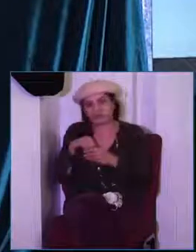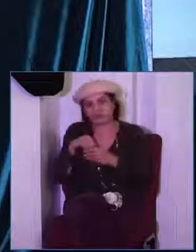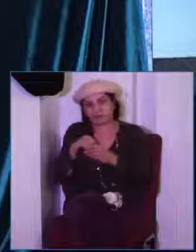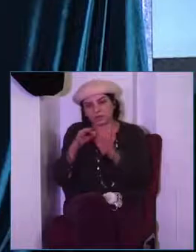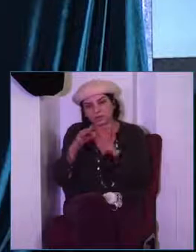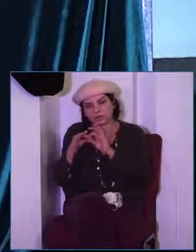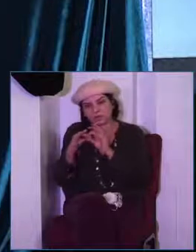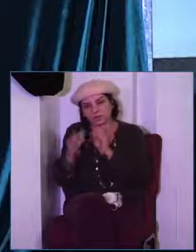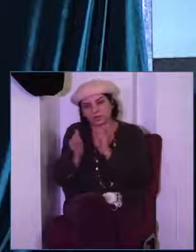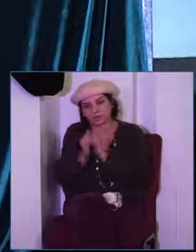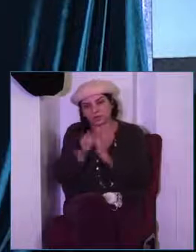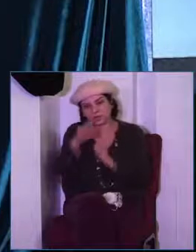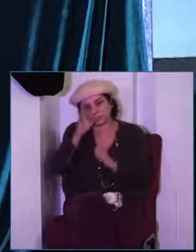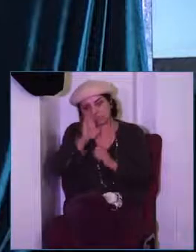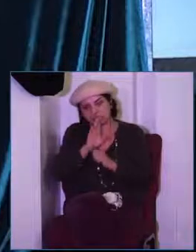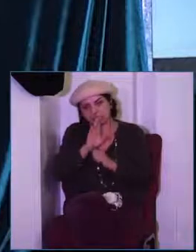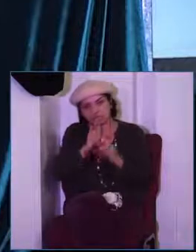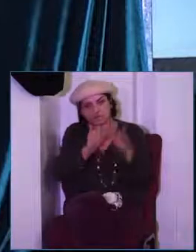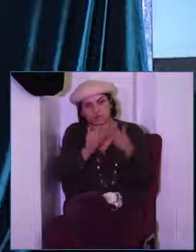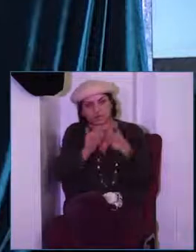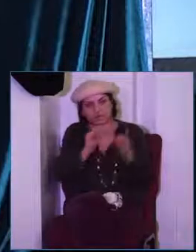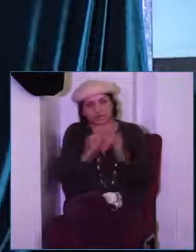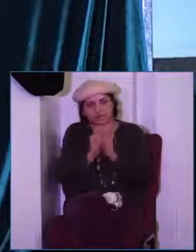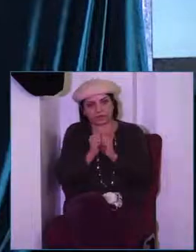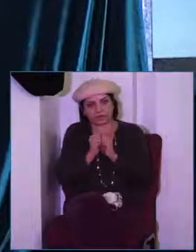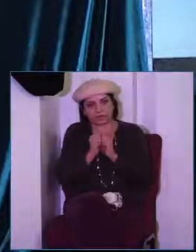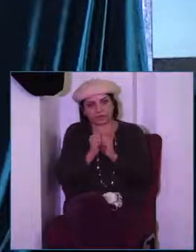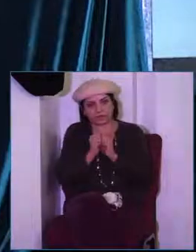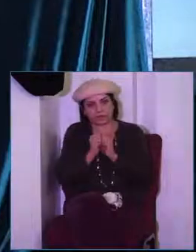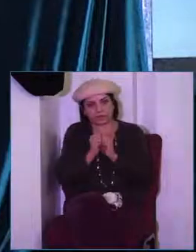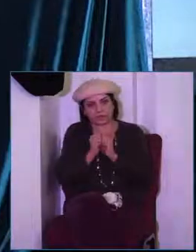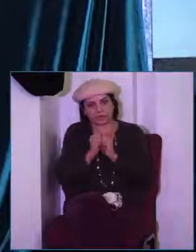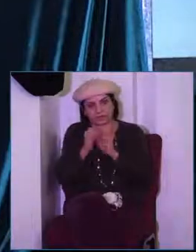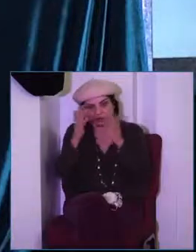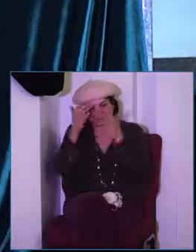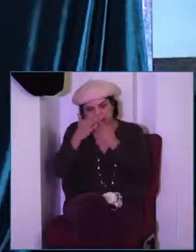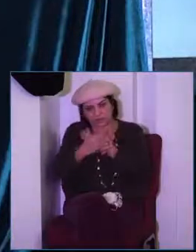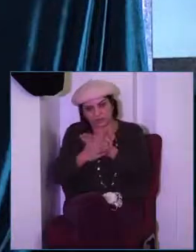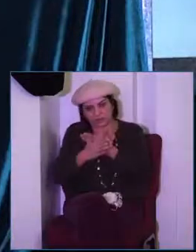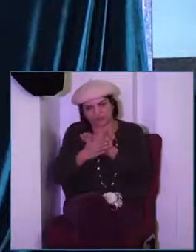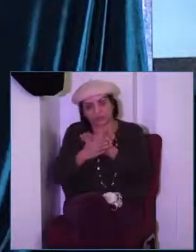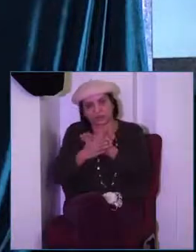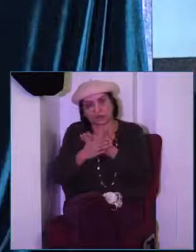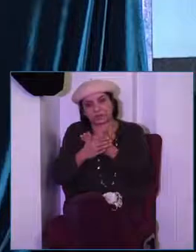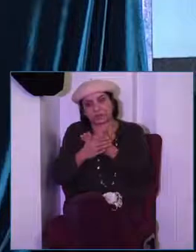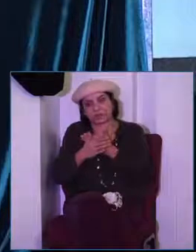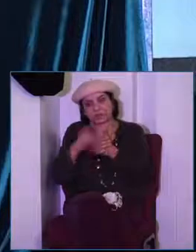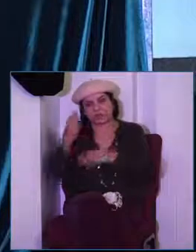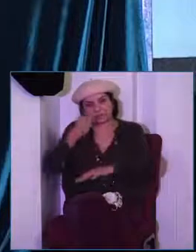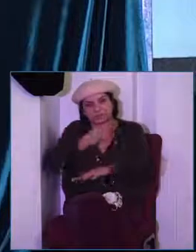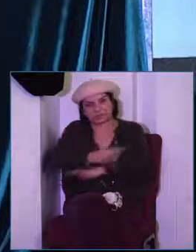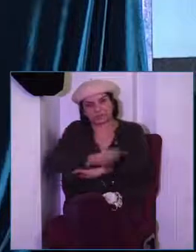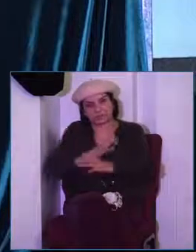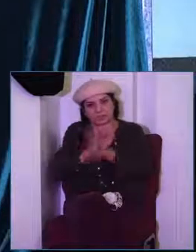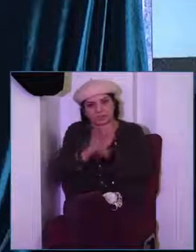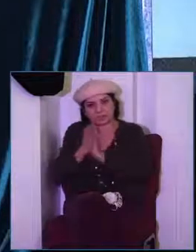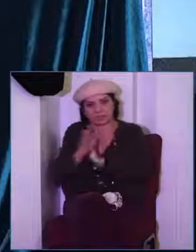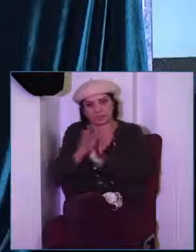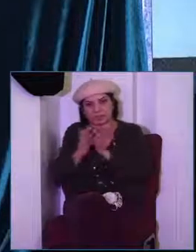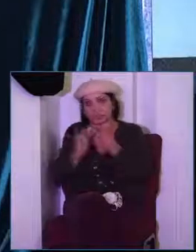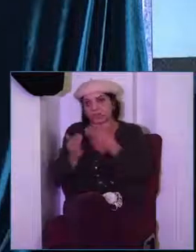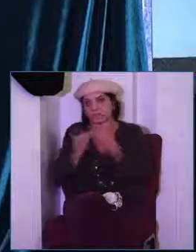God that no matter how dark the day got, no matter how